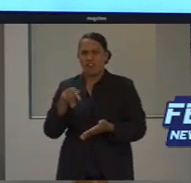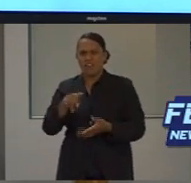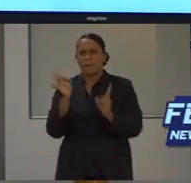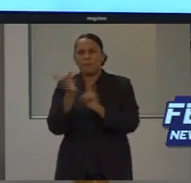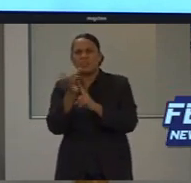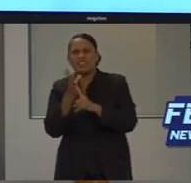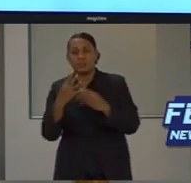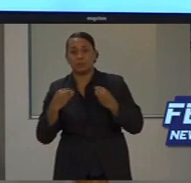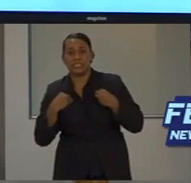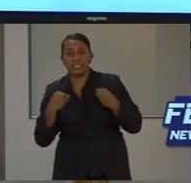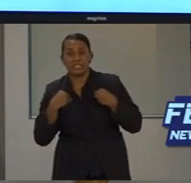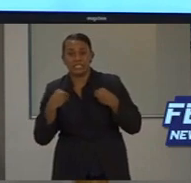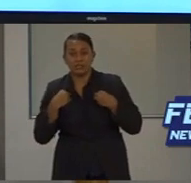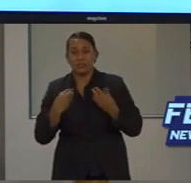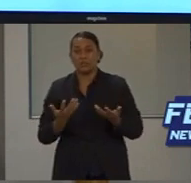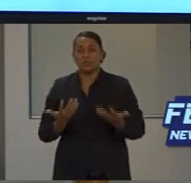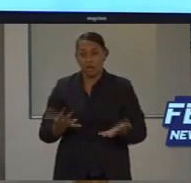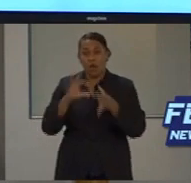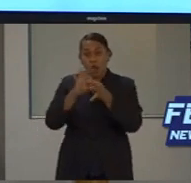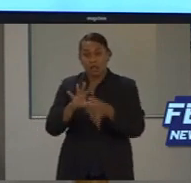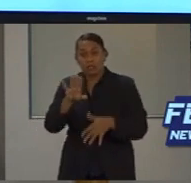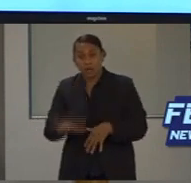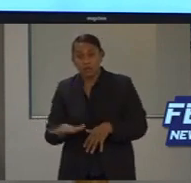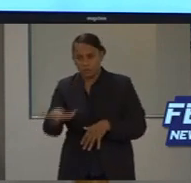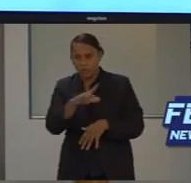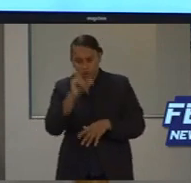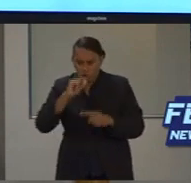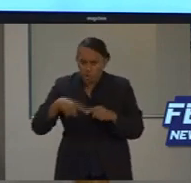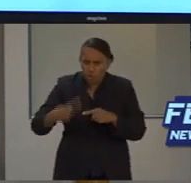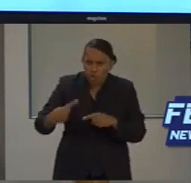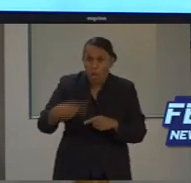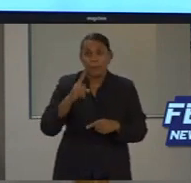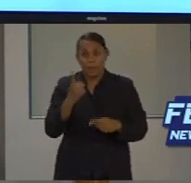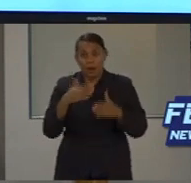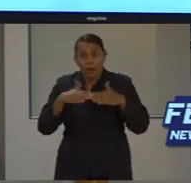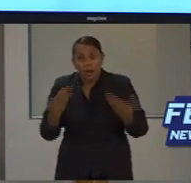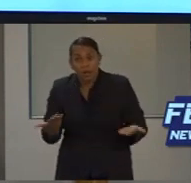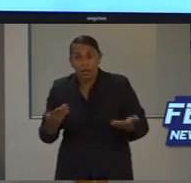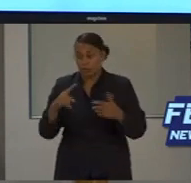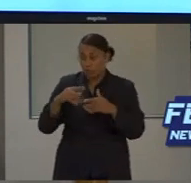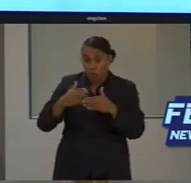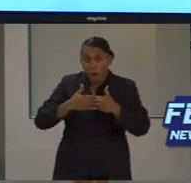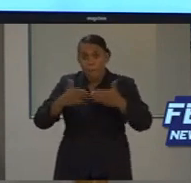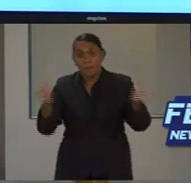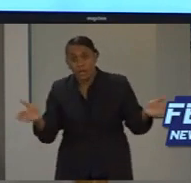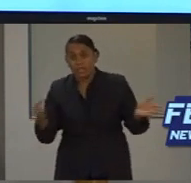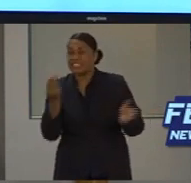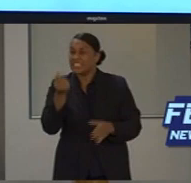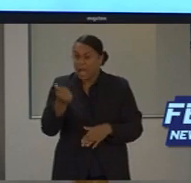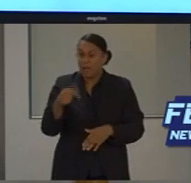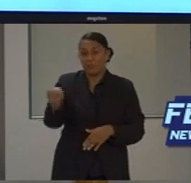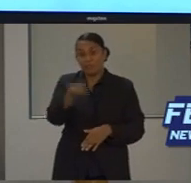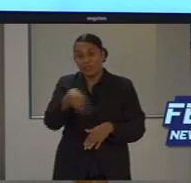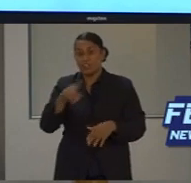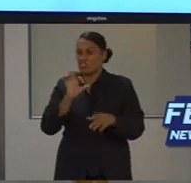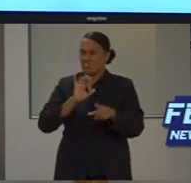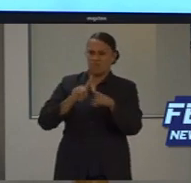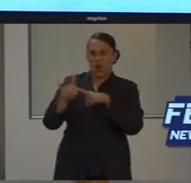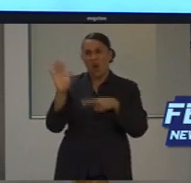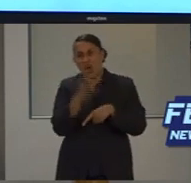now be allowed to operate, except for those areas that the Honourable Prime Minister highlighted. So, for example, swimming pools, nightclubs,